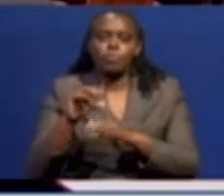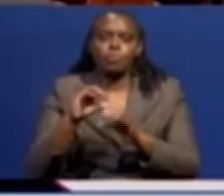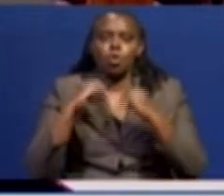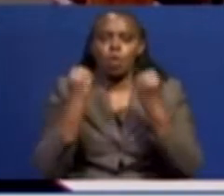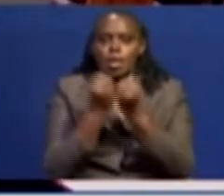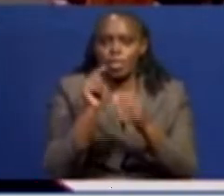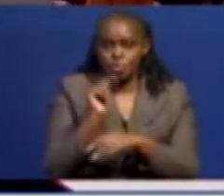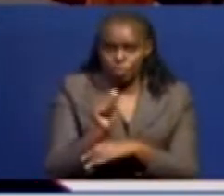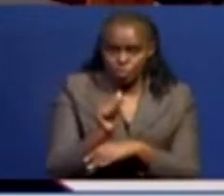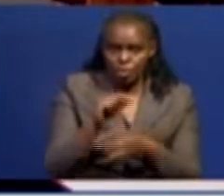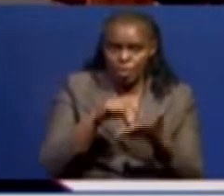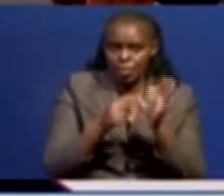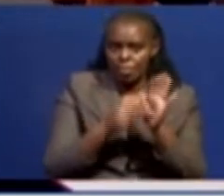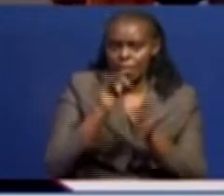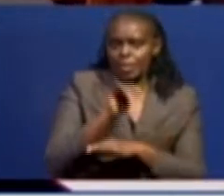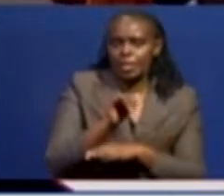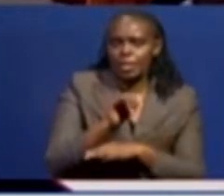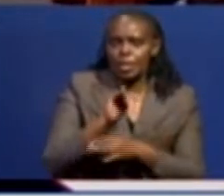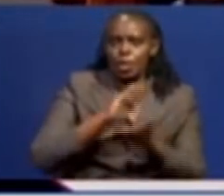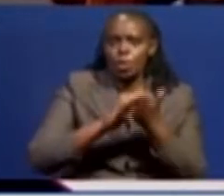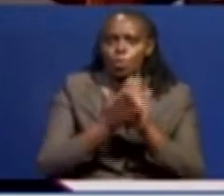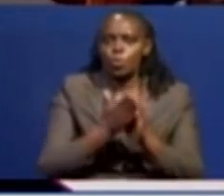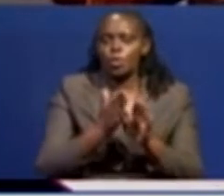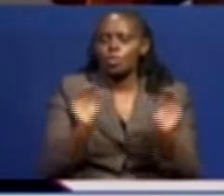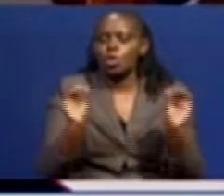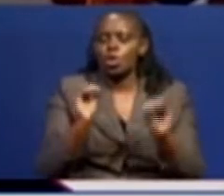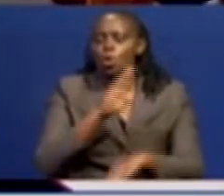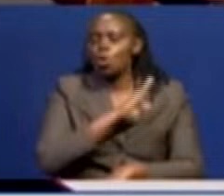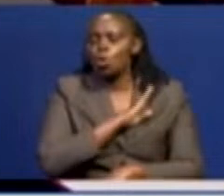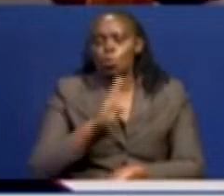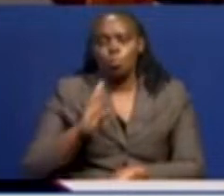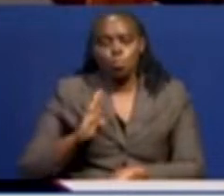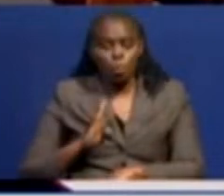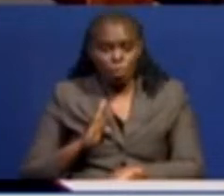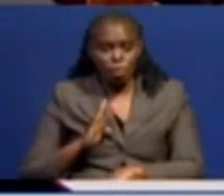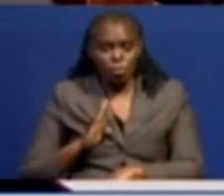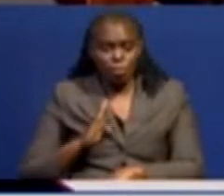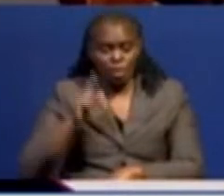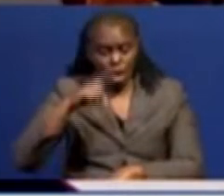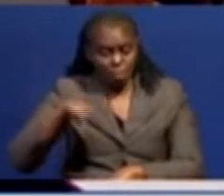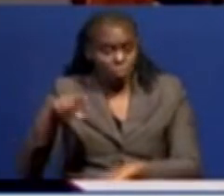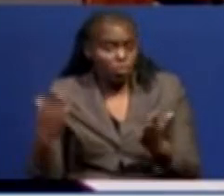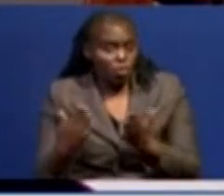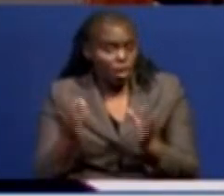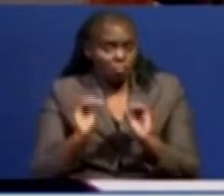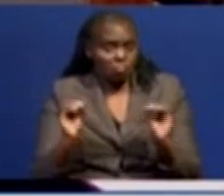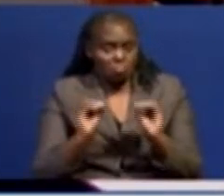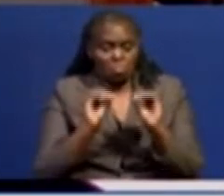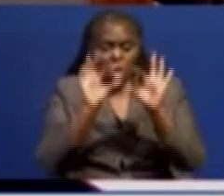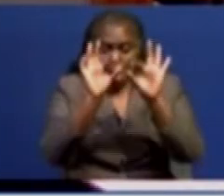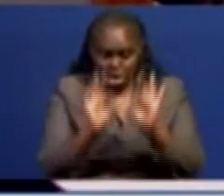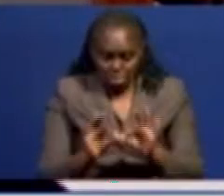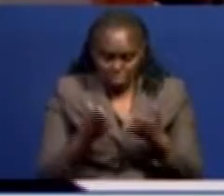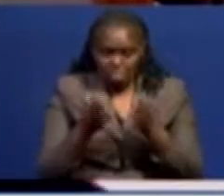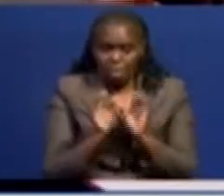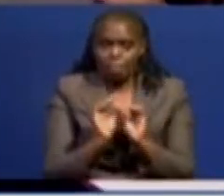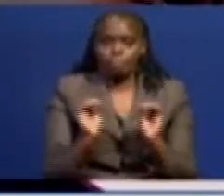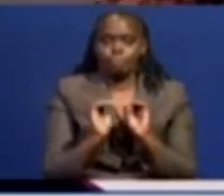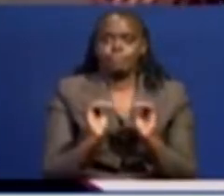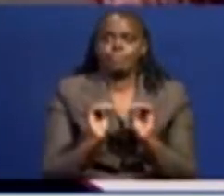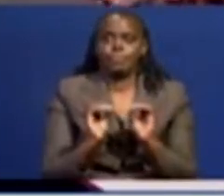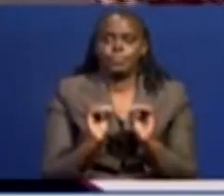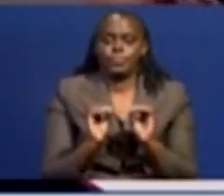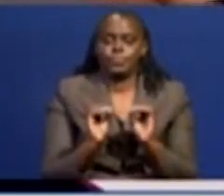approves expenditures for the bonds. So it means without a bond, there's no approval of expenditures, and then there's no